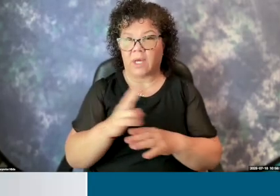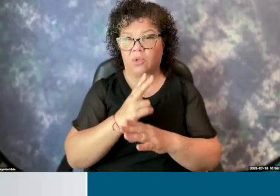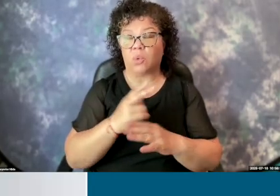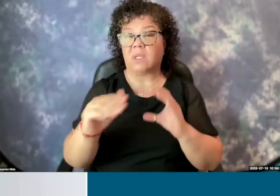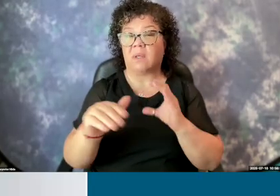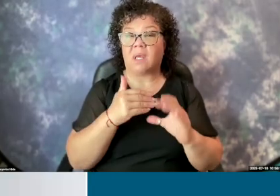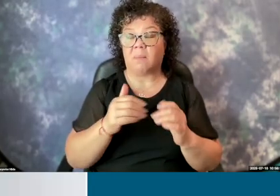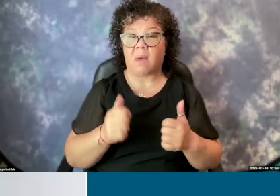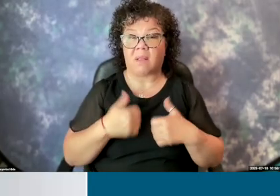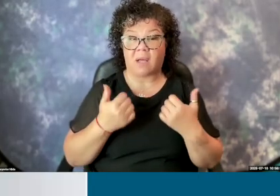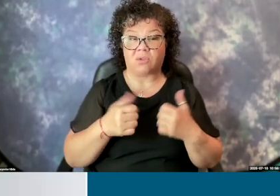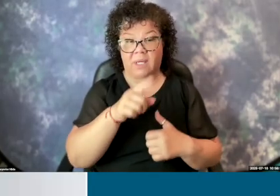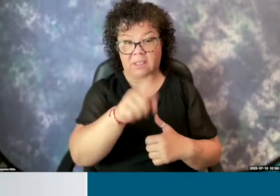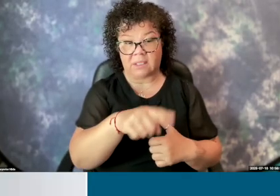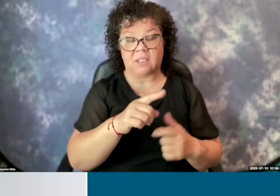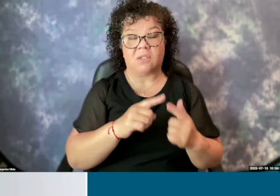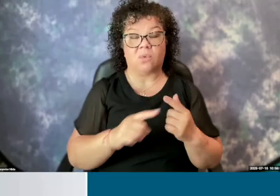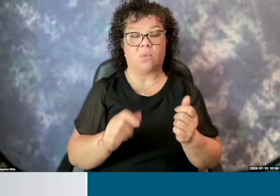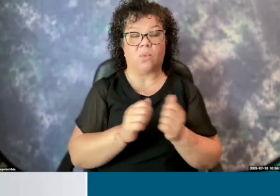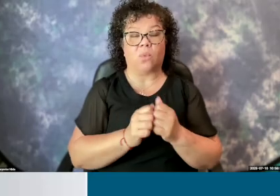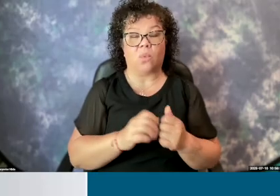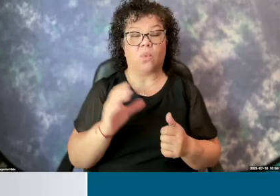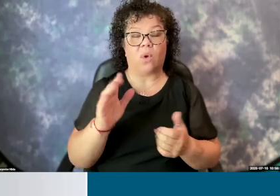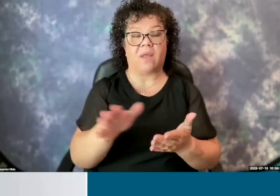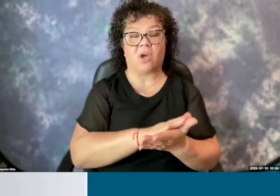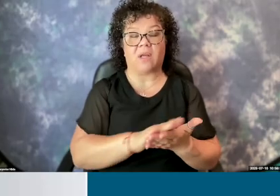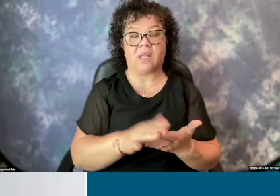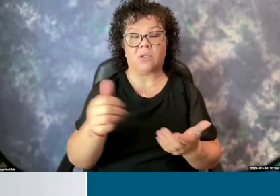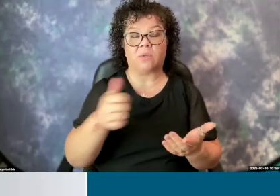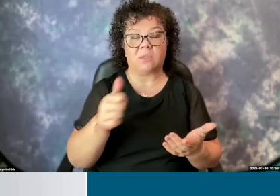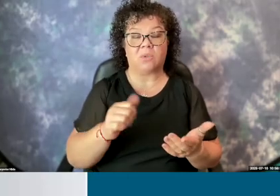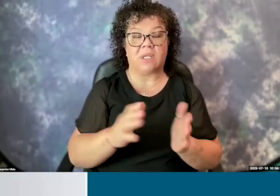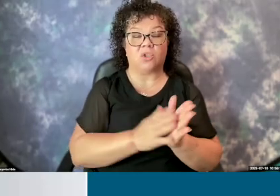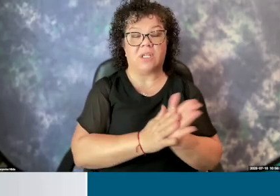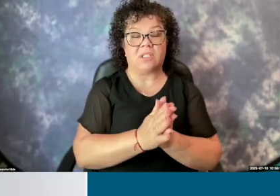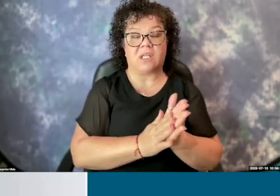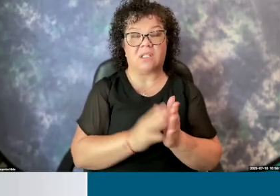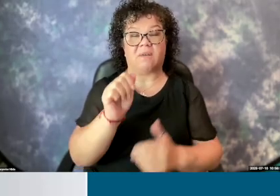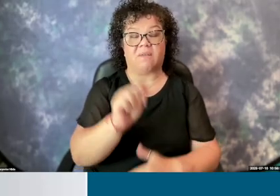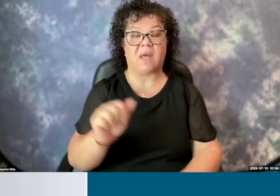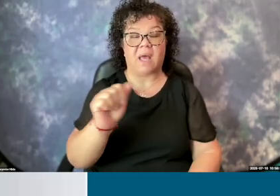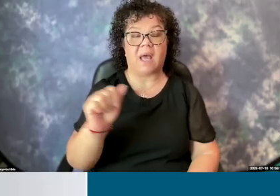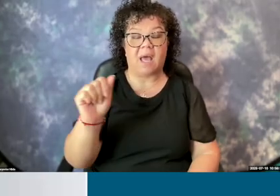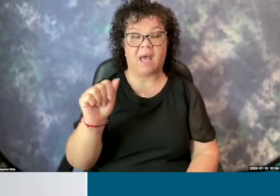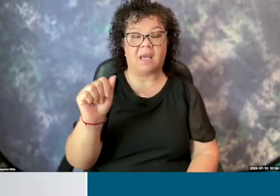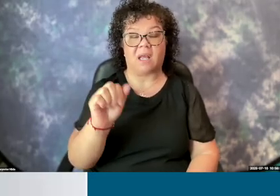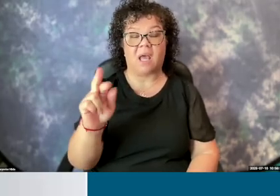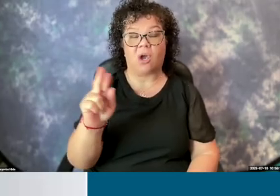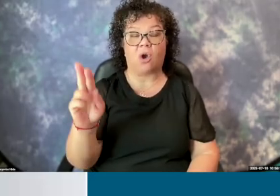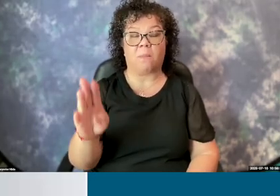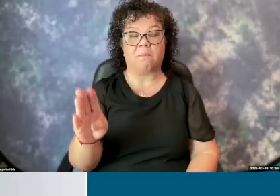transportation incentives at arb.ca.gov email. And so staff will drop that in the chat once again, in case you missed it.